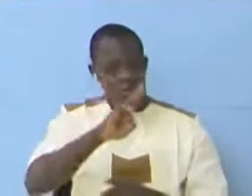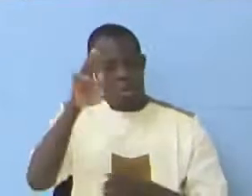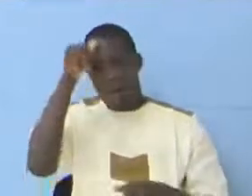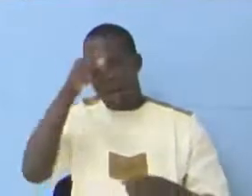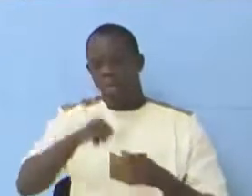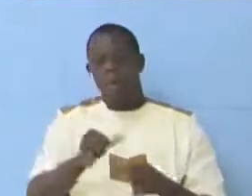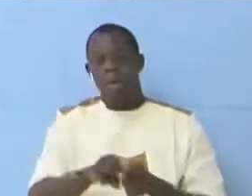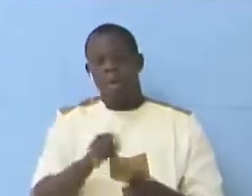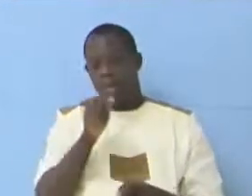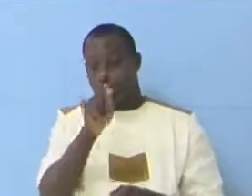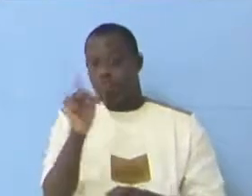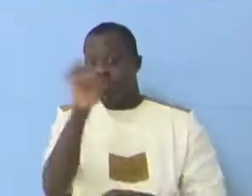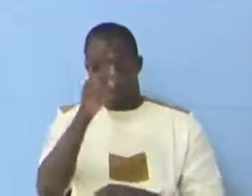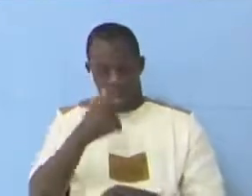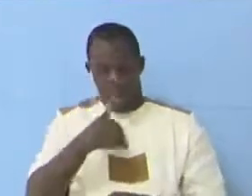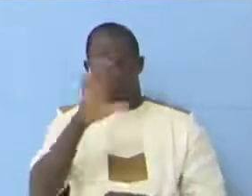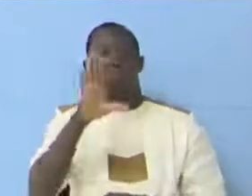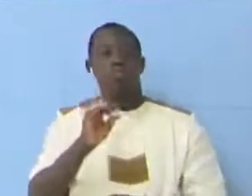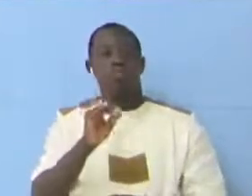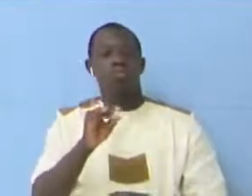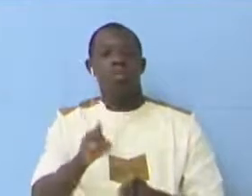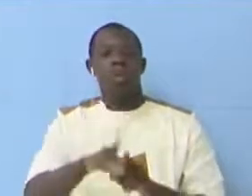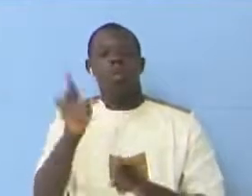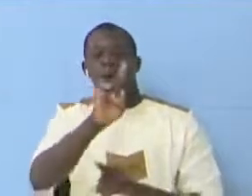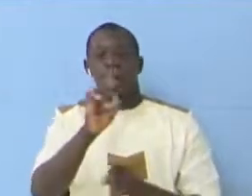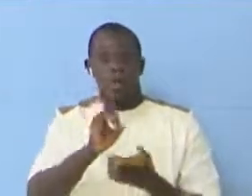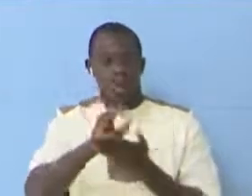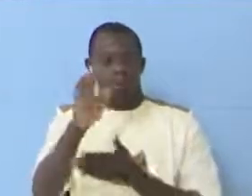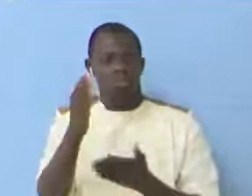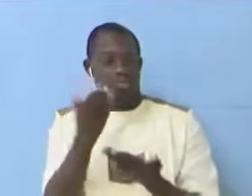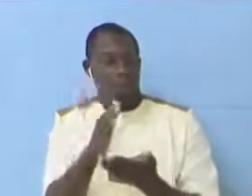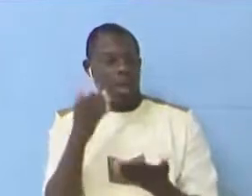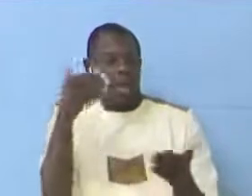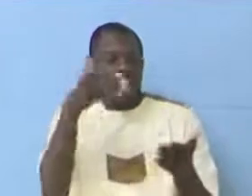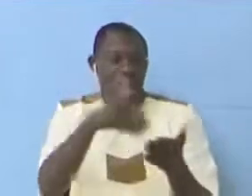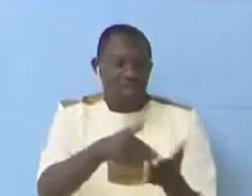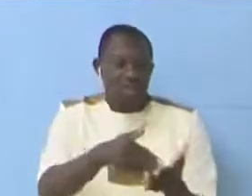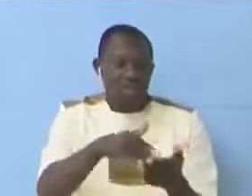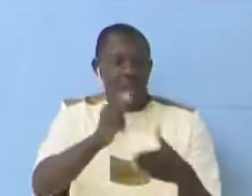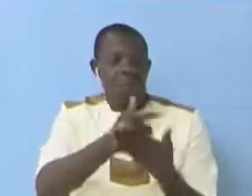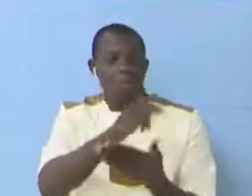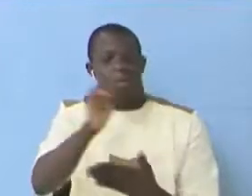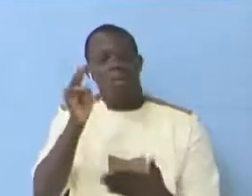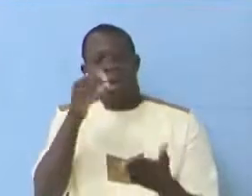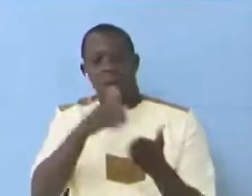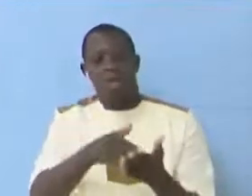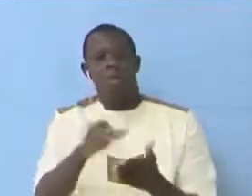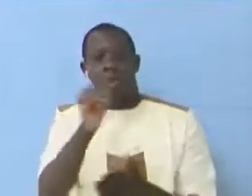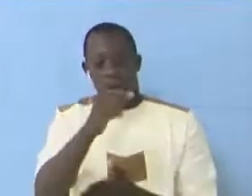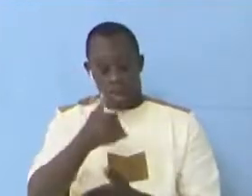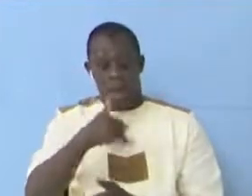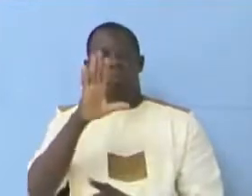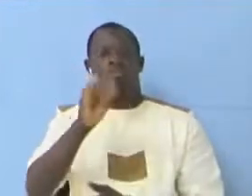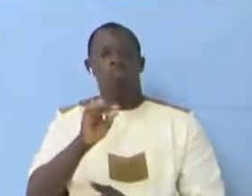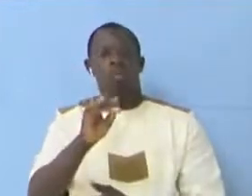did. Whether they reached or they did not, but that was what I did, to the best of my